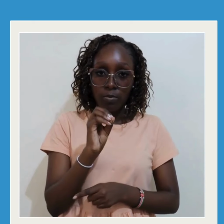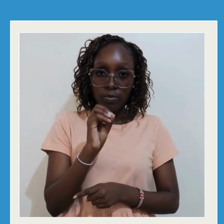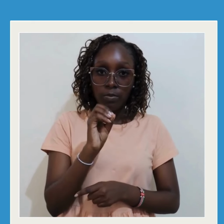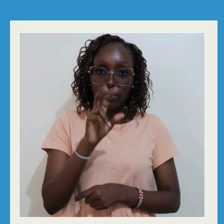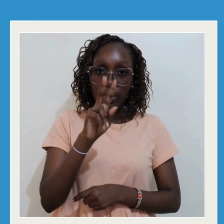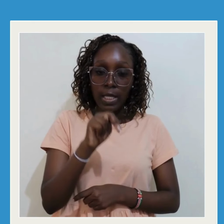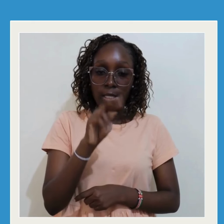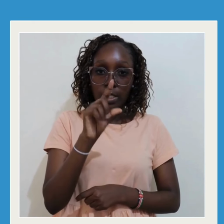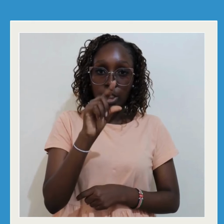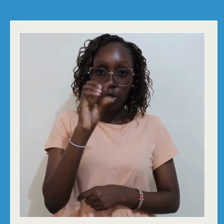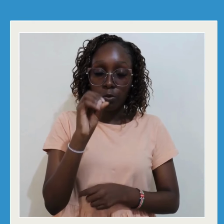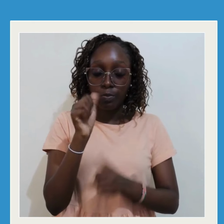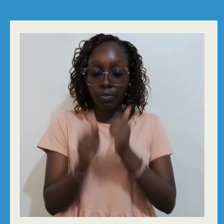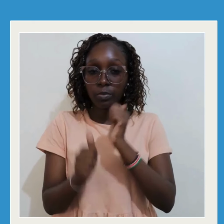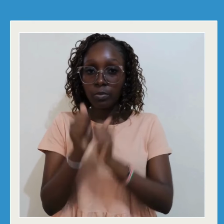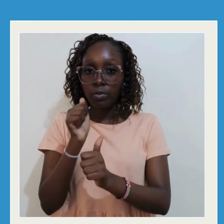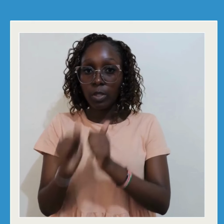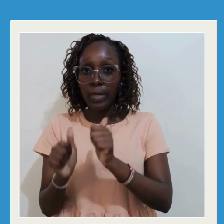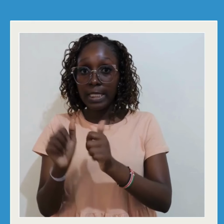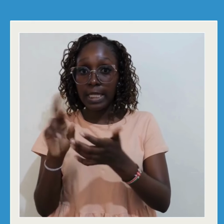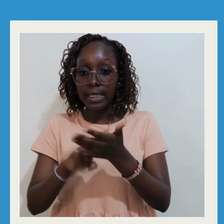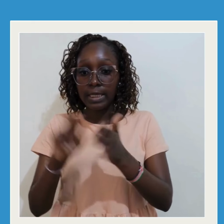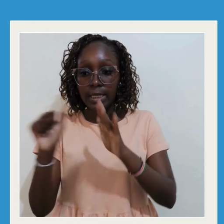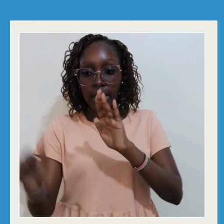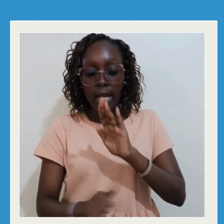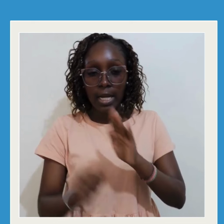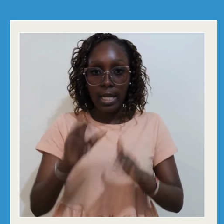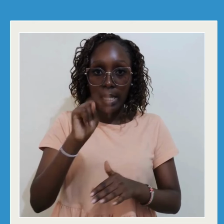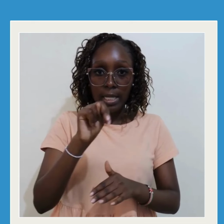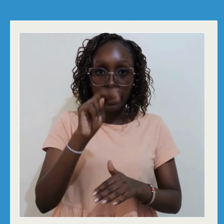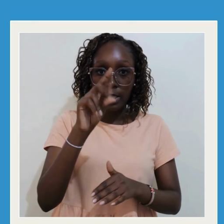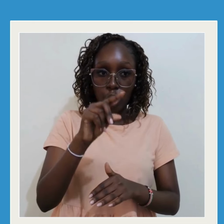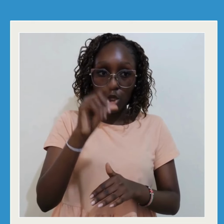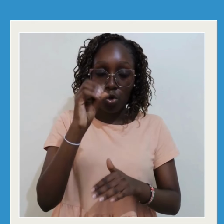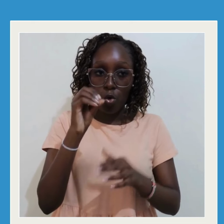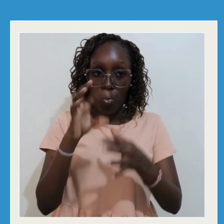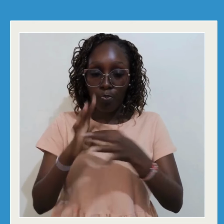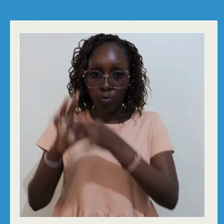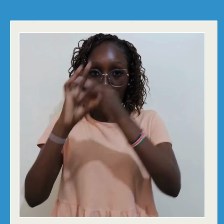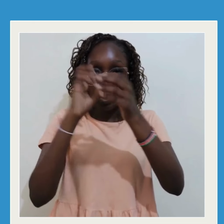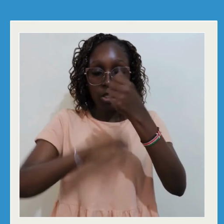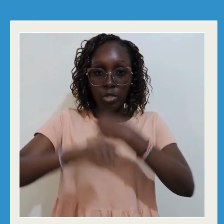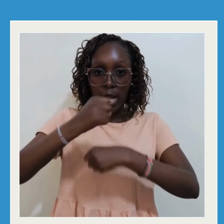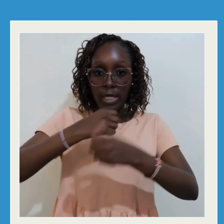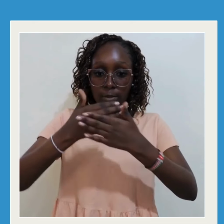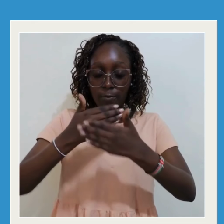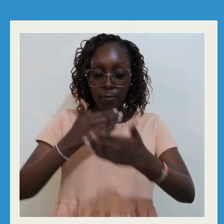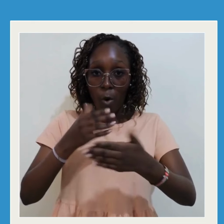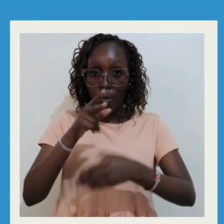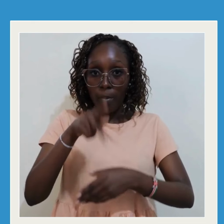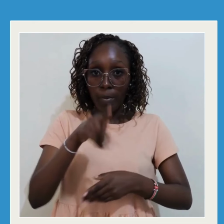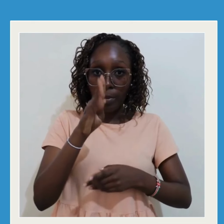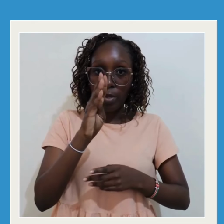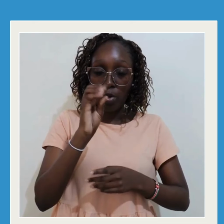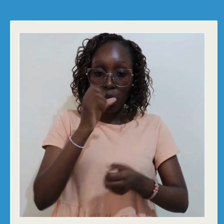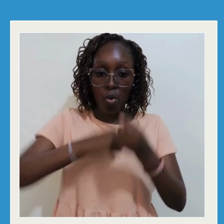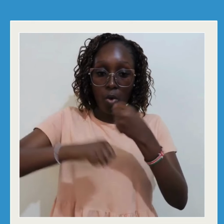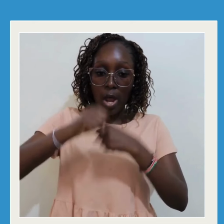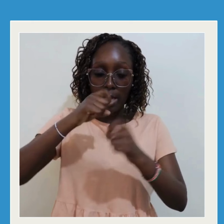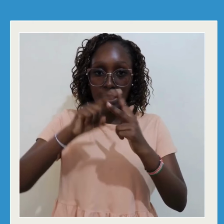NGOs that are registered under the NGO Coordination Act before the commencement of the PBO Act are